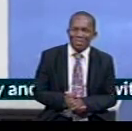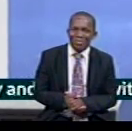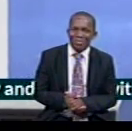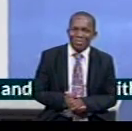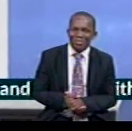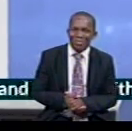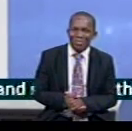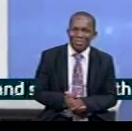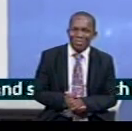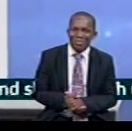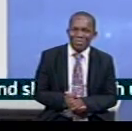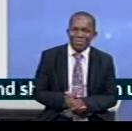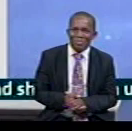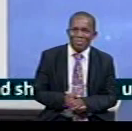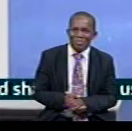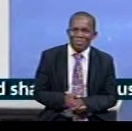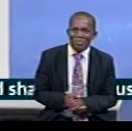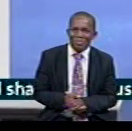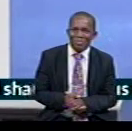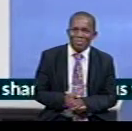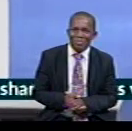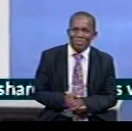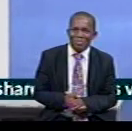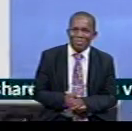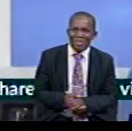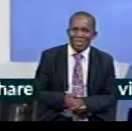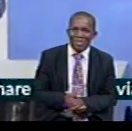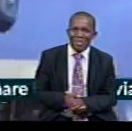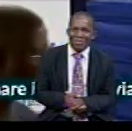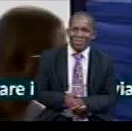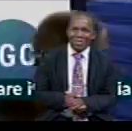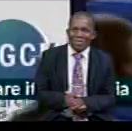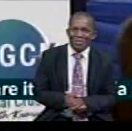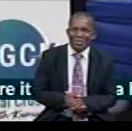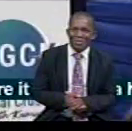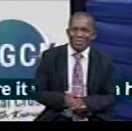Hallelujah. Once so dear Abba, and then you may be a dance here.